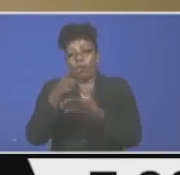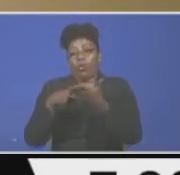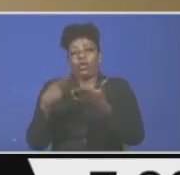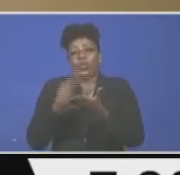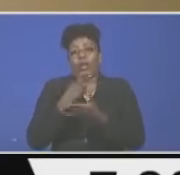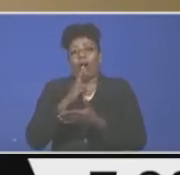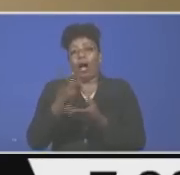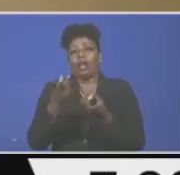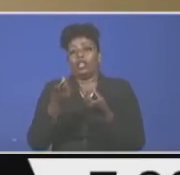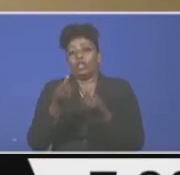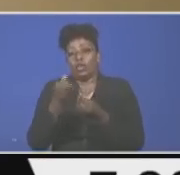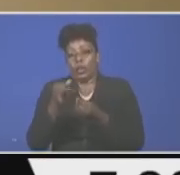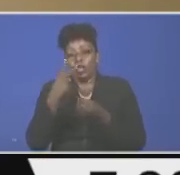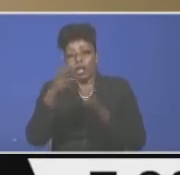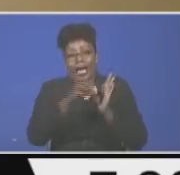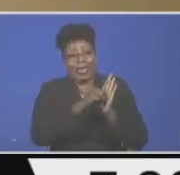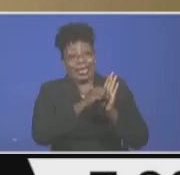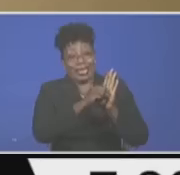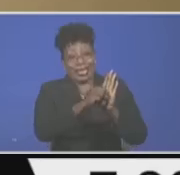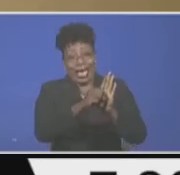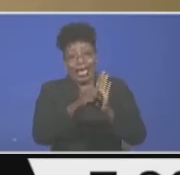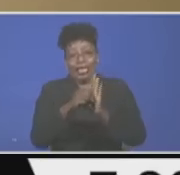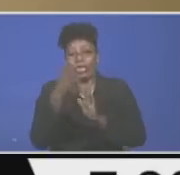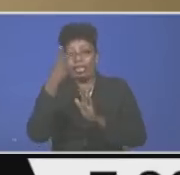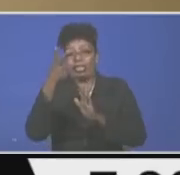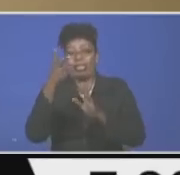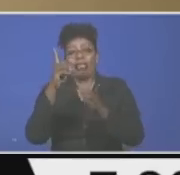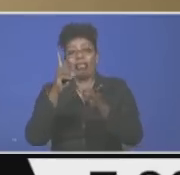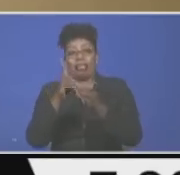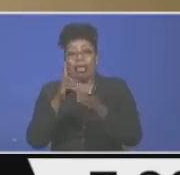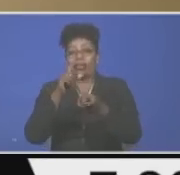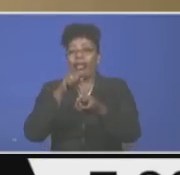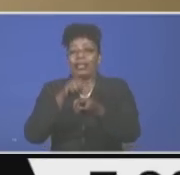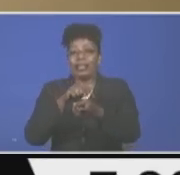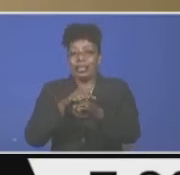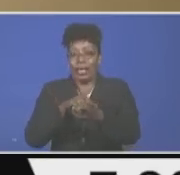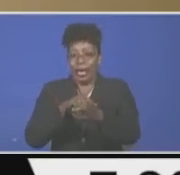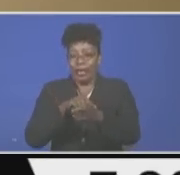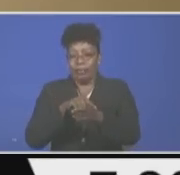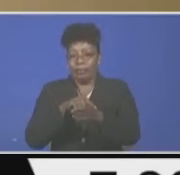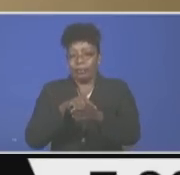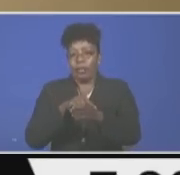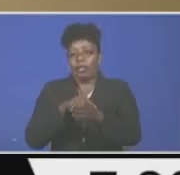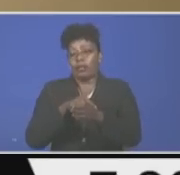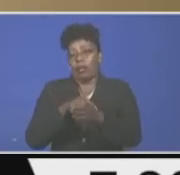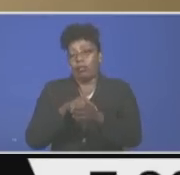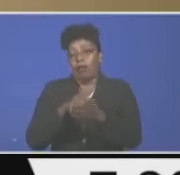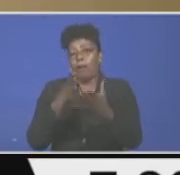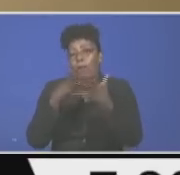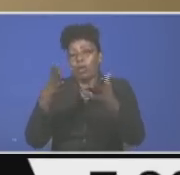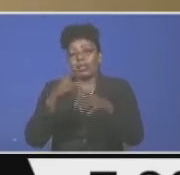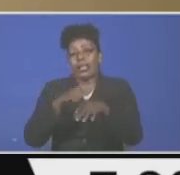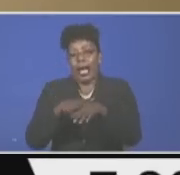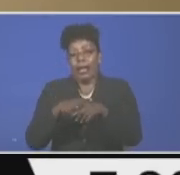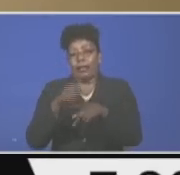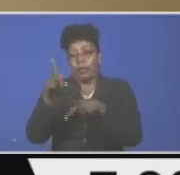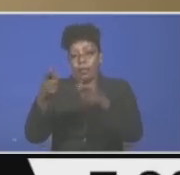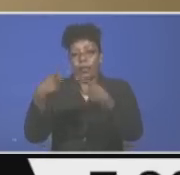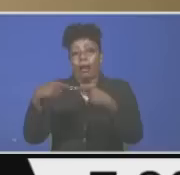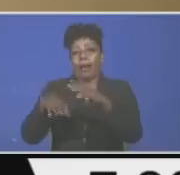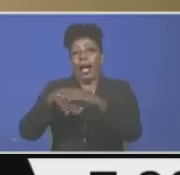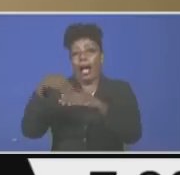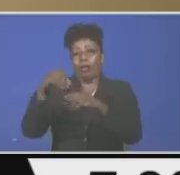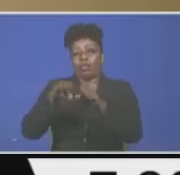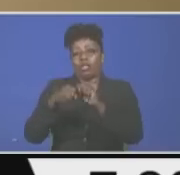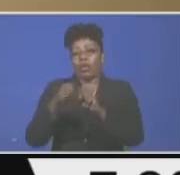they look at the signage, they will see the dates and the times, and for the most part, ultimately, they come out, you know, so